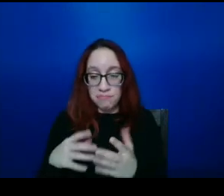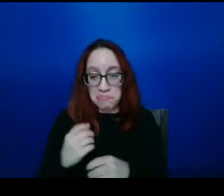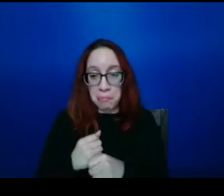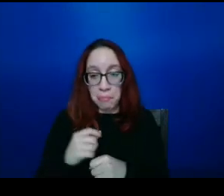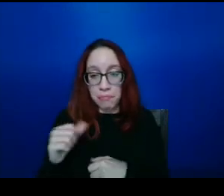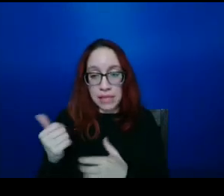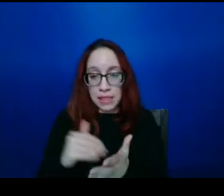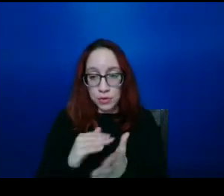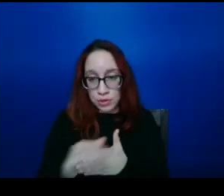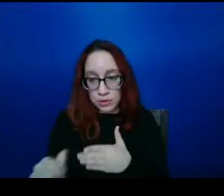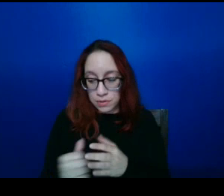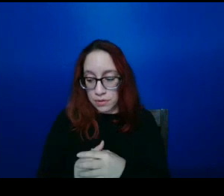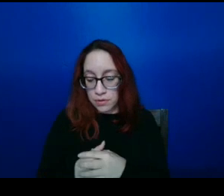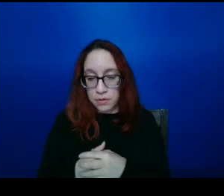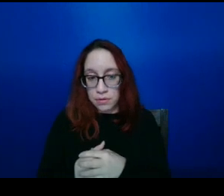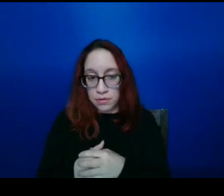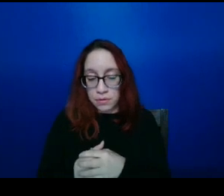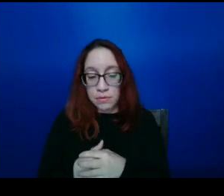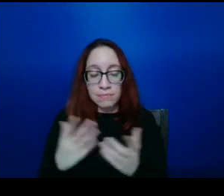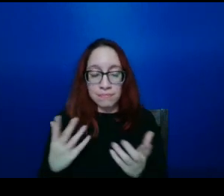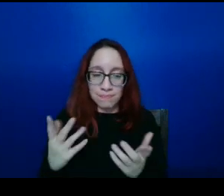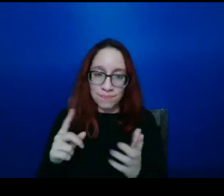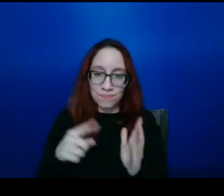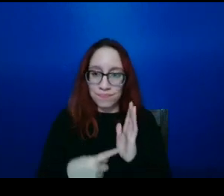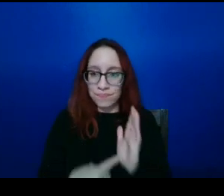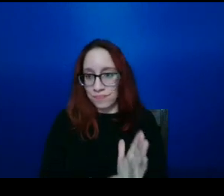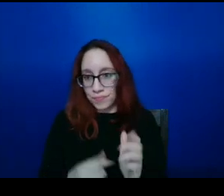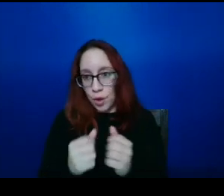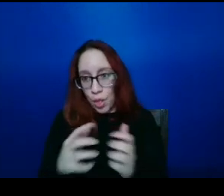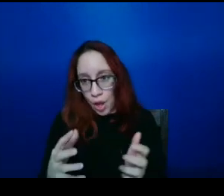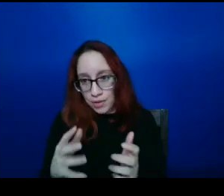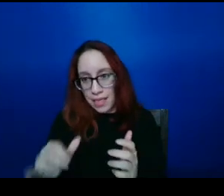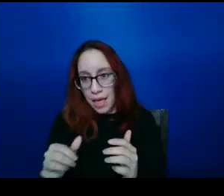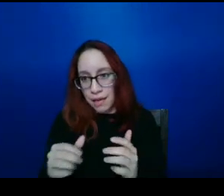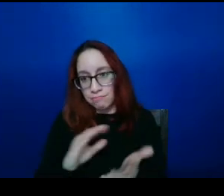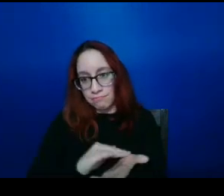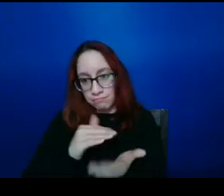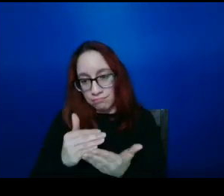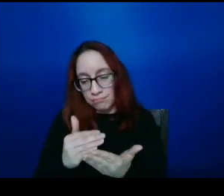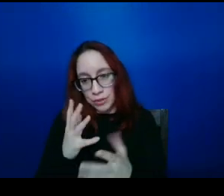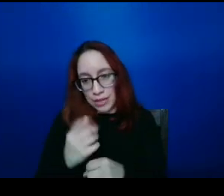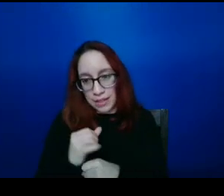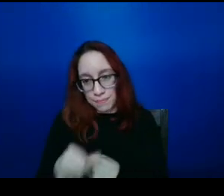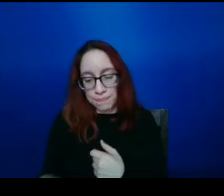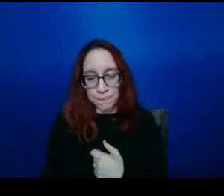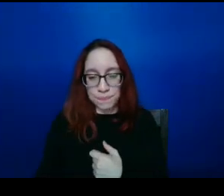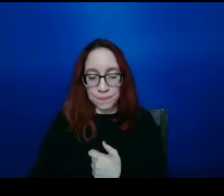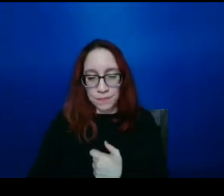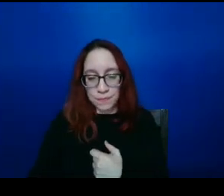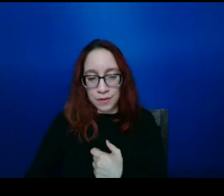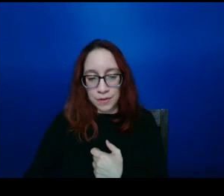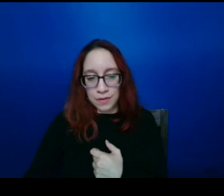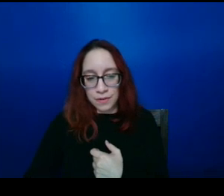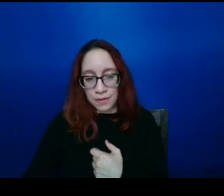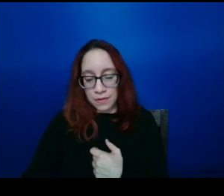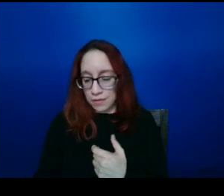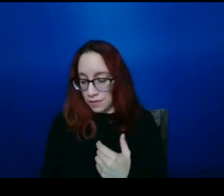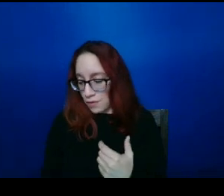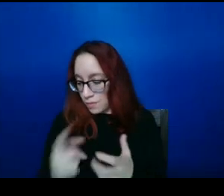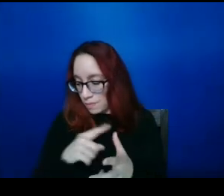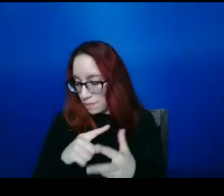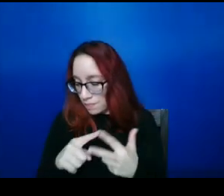for $10,000. But again, you have to demonstrate that you lost at least that amount to be eligible. So those are the three tier options.